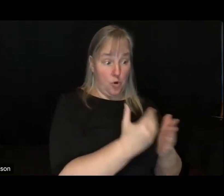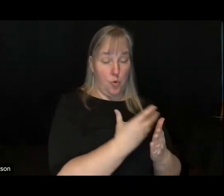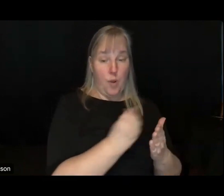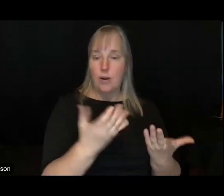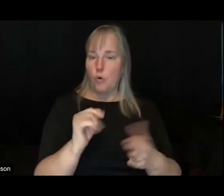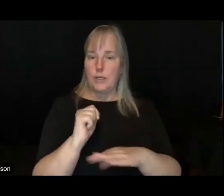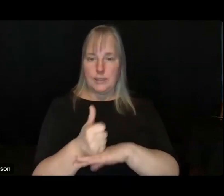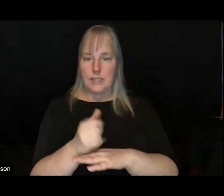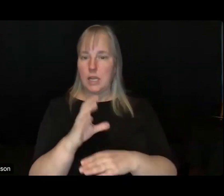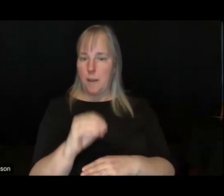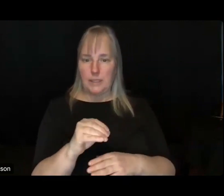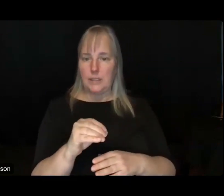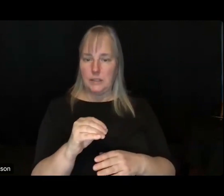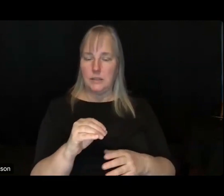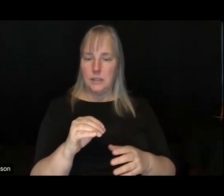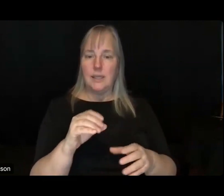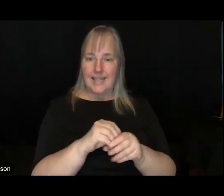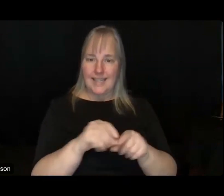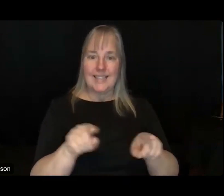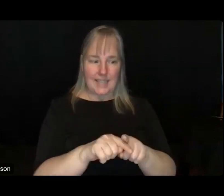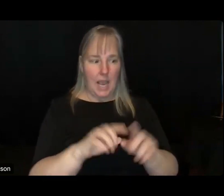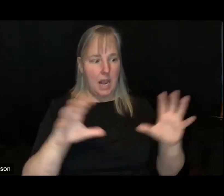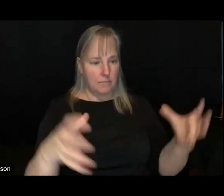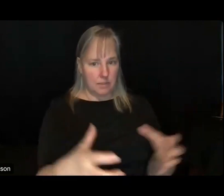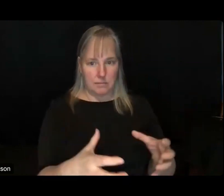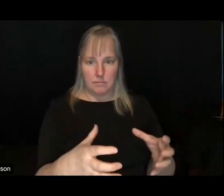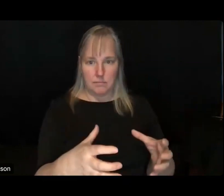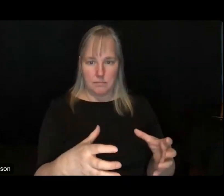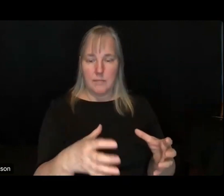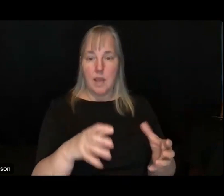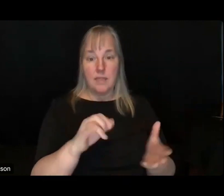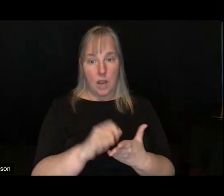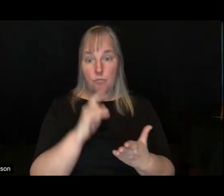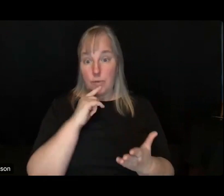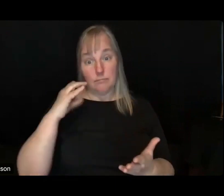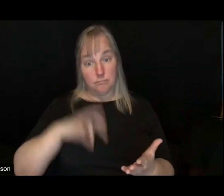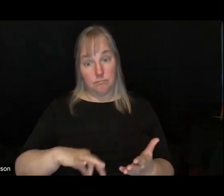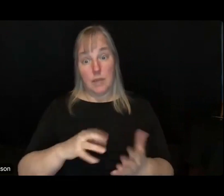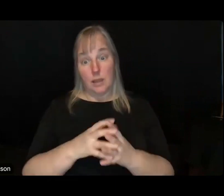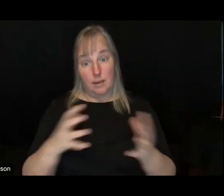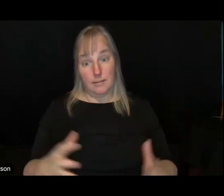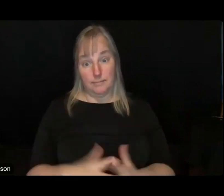same sort of circle. And that's been super helpful.